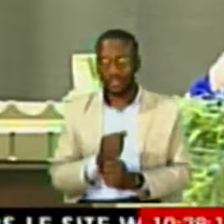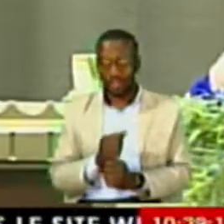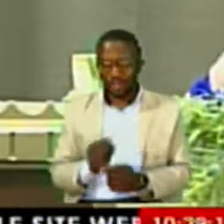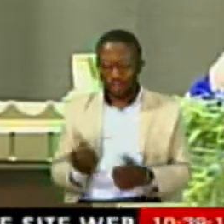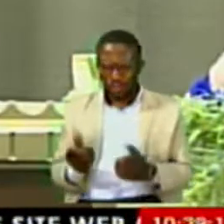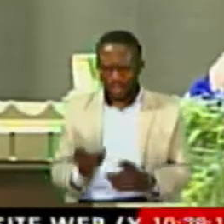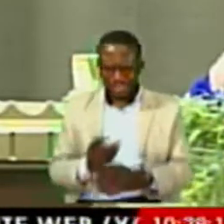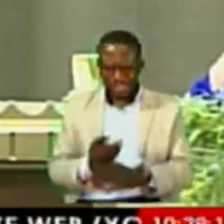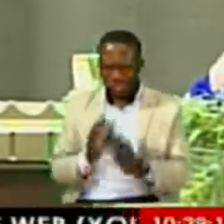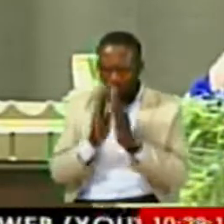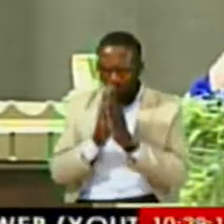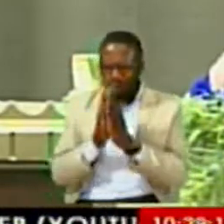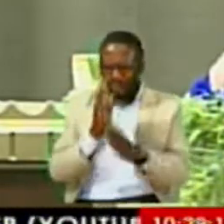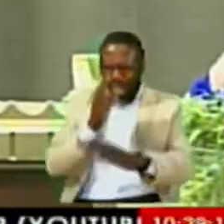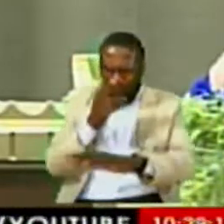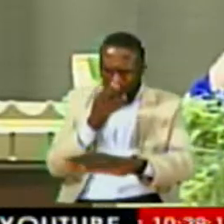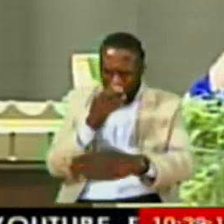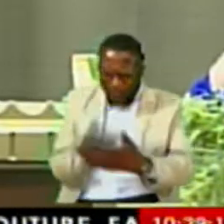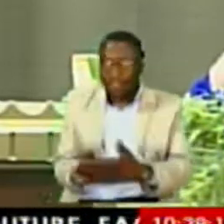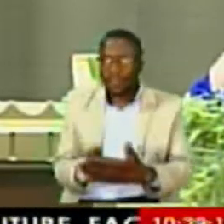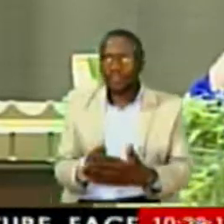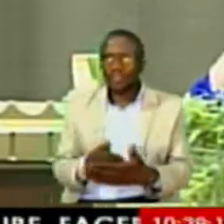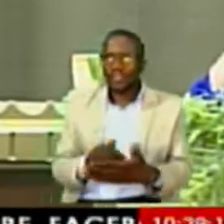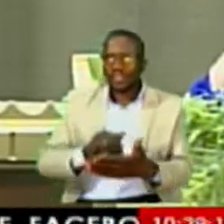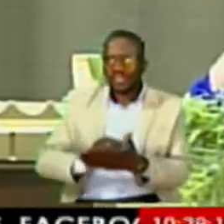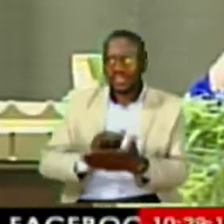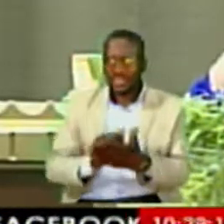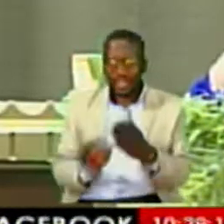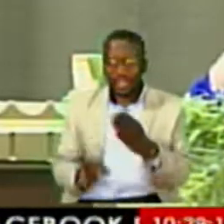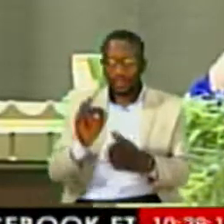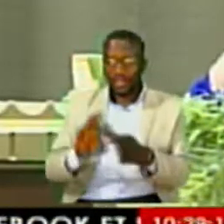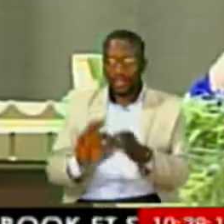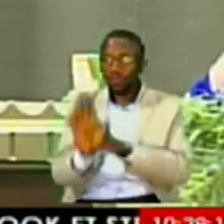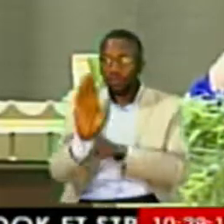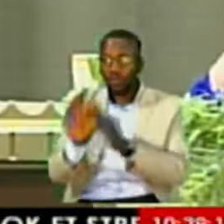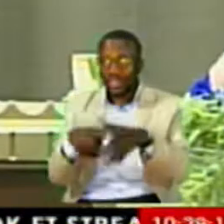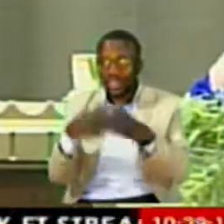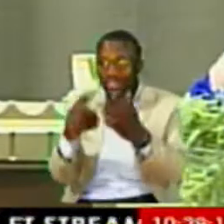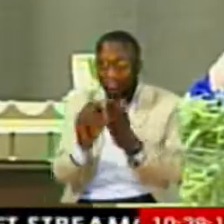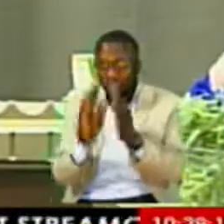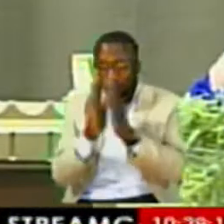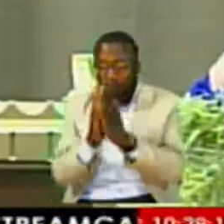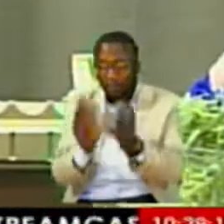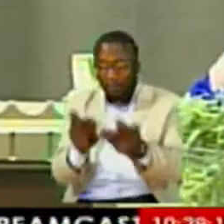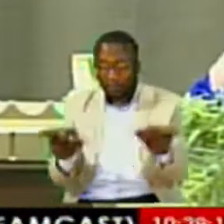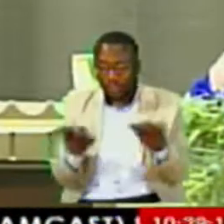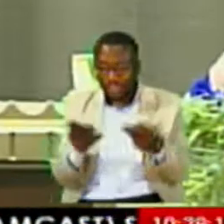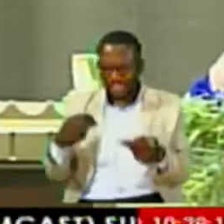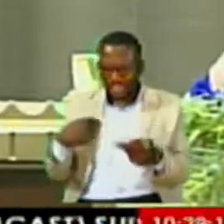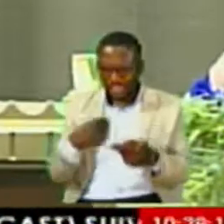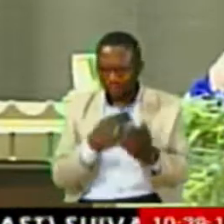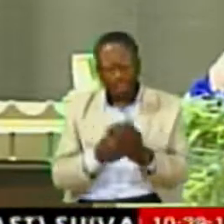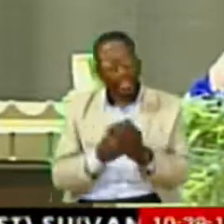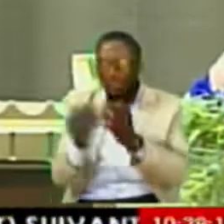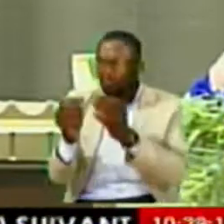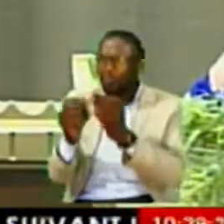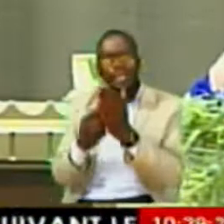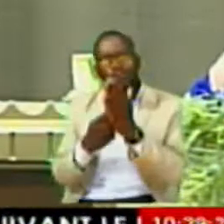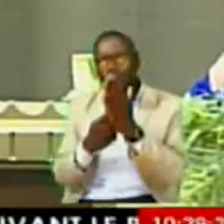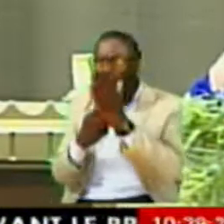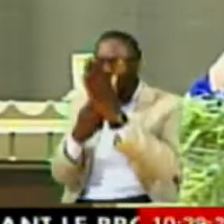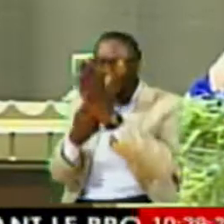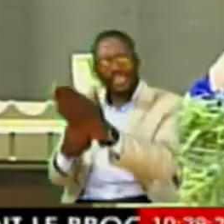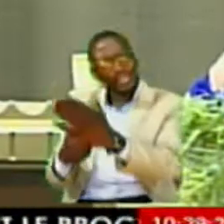when the time comes of prayer, c'est l'esprit de Dieu qui prie. It's the Spirit of God which is praying for us.